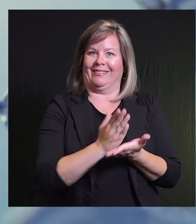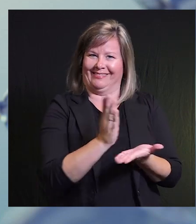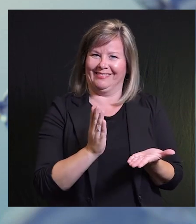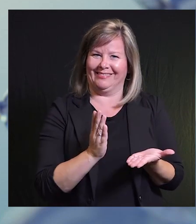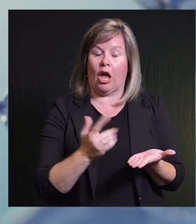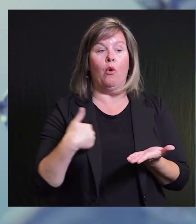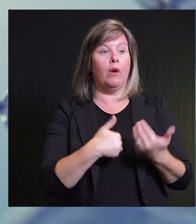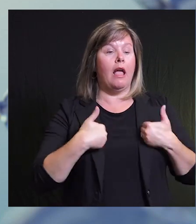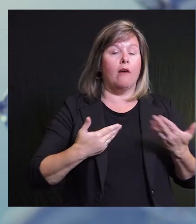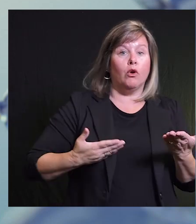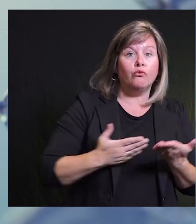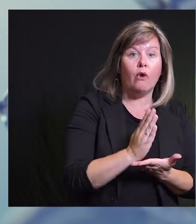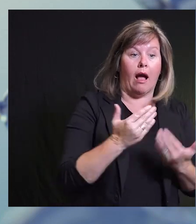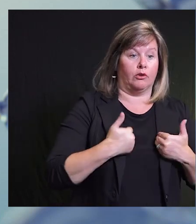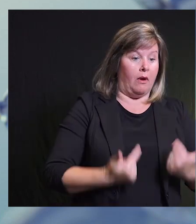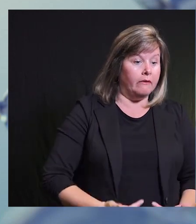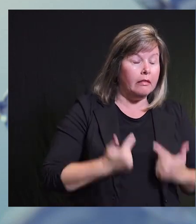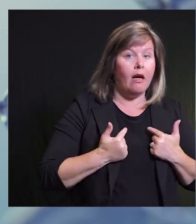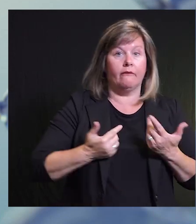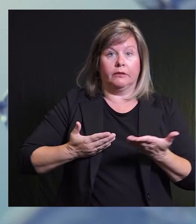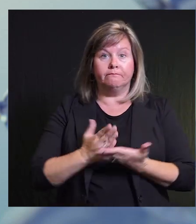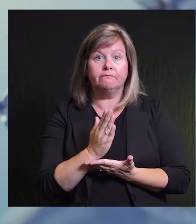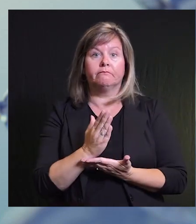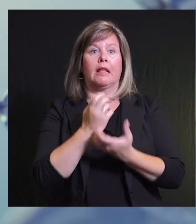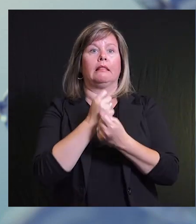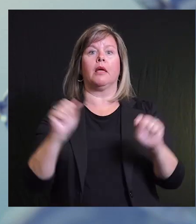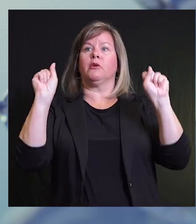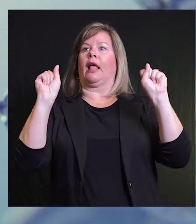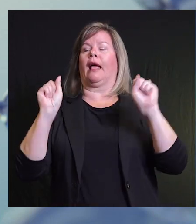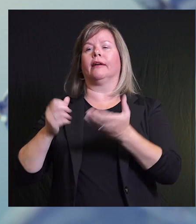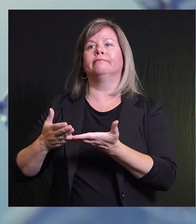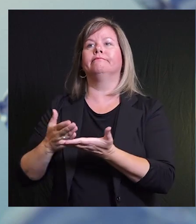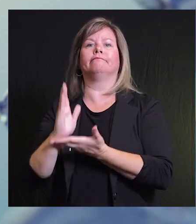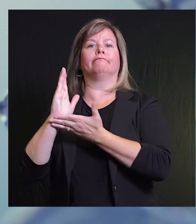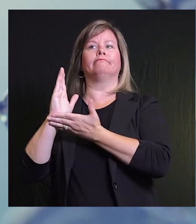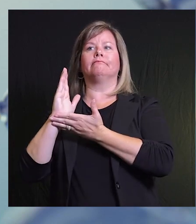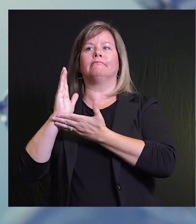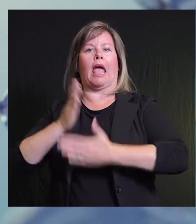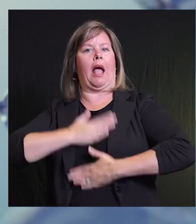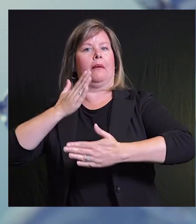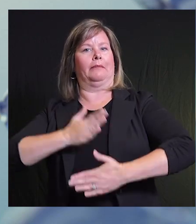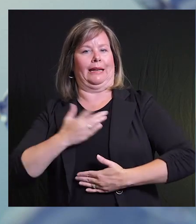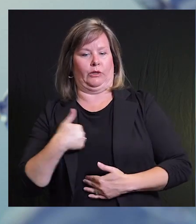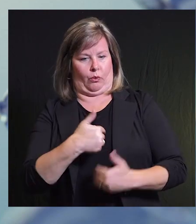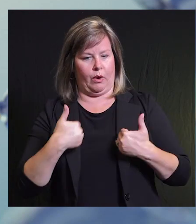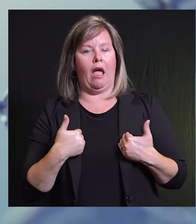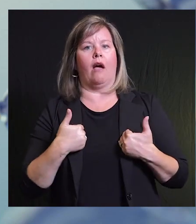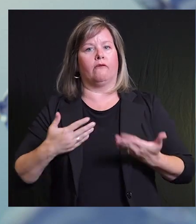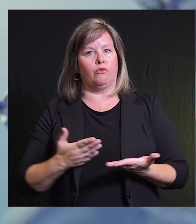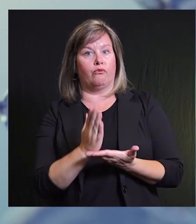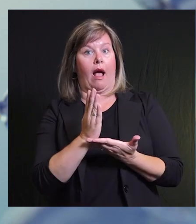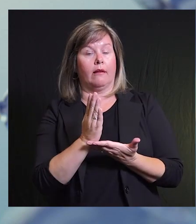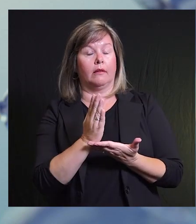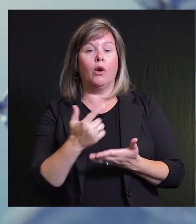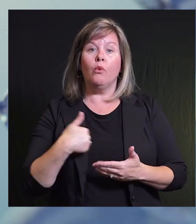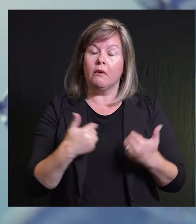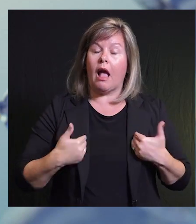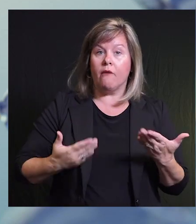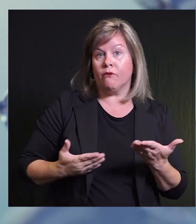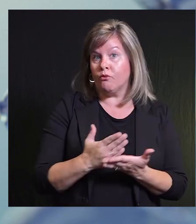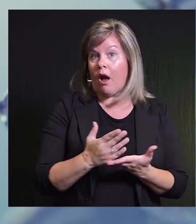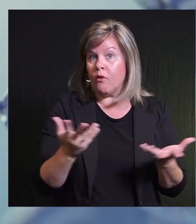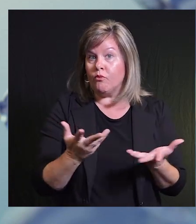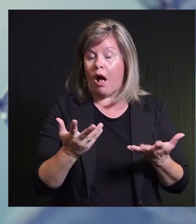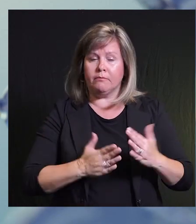those are the rights to life, liberty, and the pursuit of happiness. And I believe that very first American right is the right